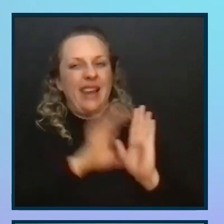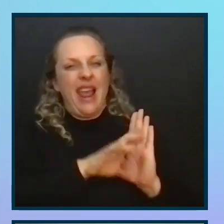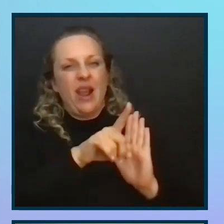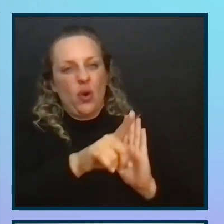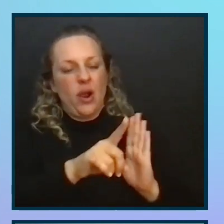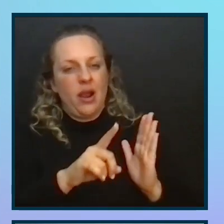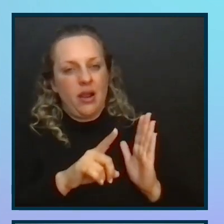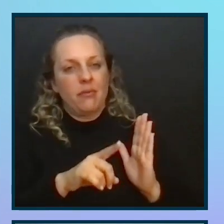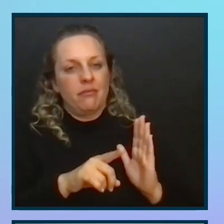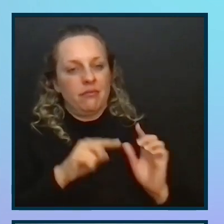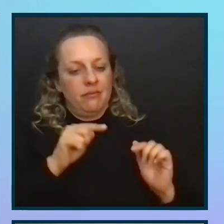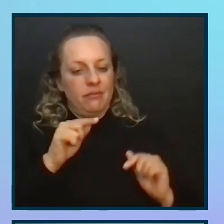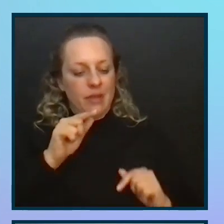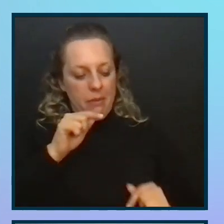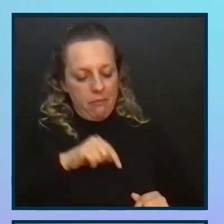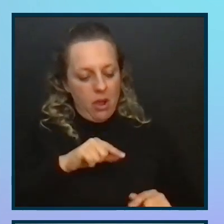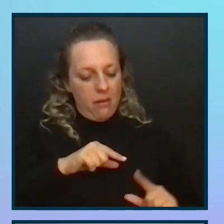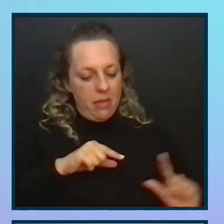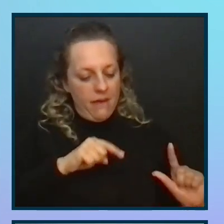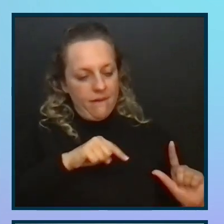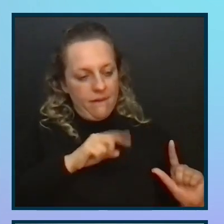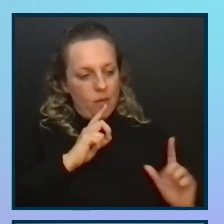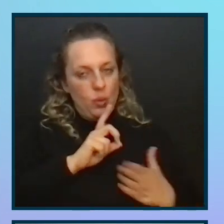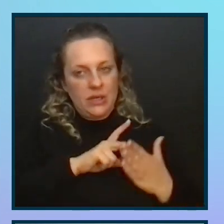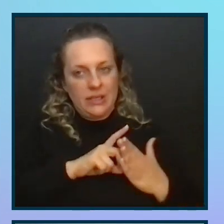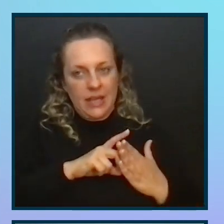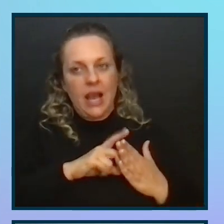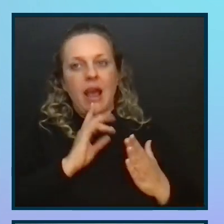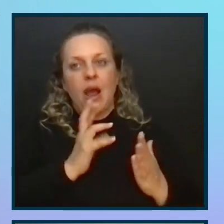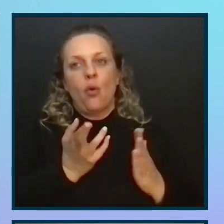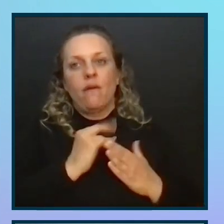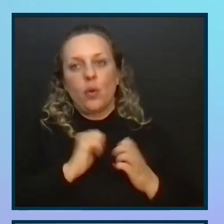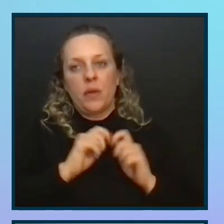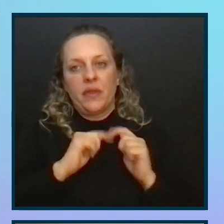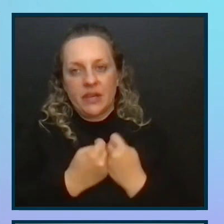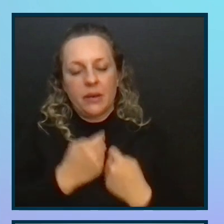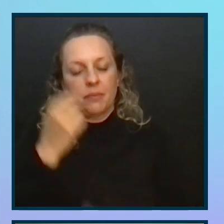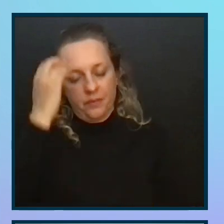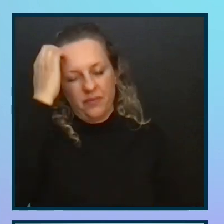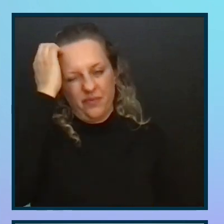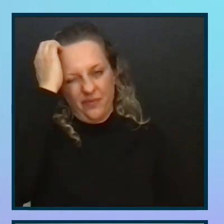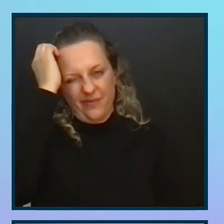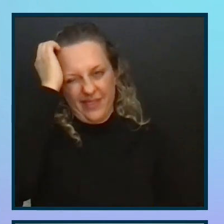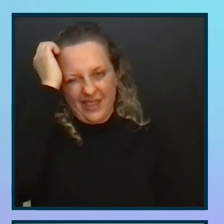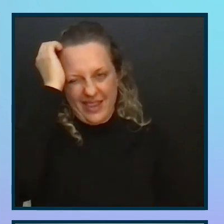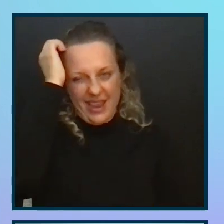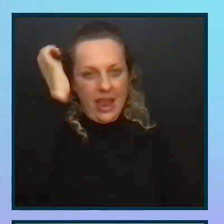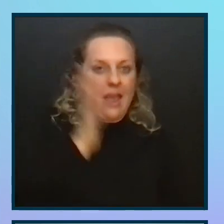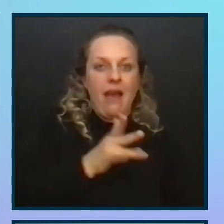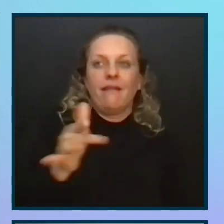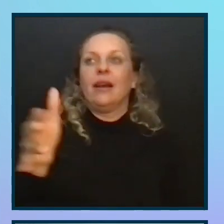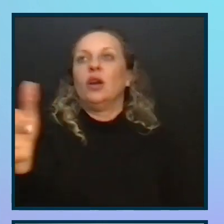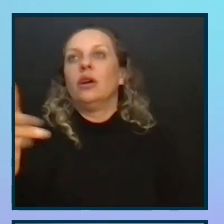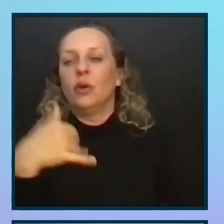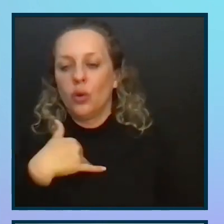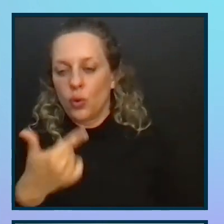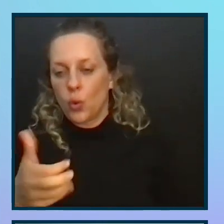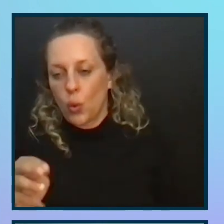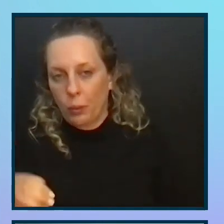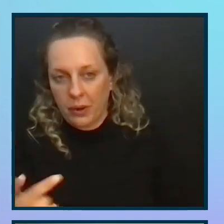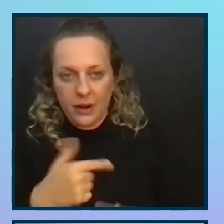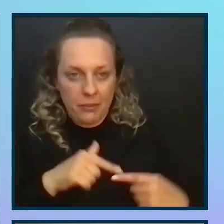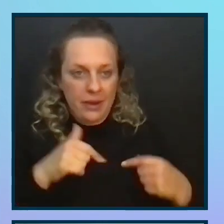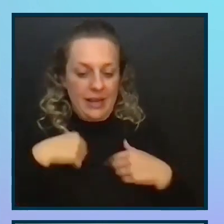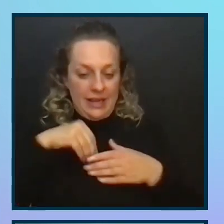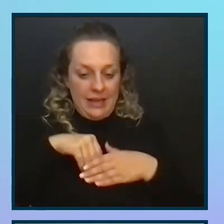bottom left side, where we're going to do design and review with the team, and we'll eventually get back to grooming. And who participates in our